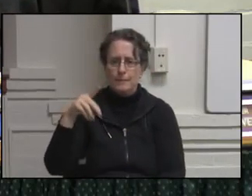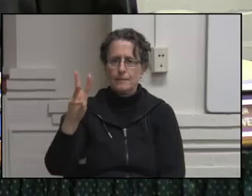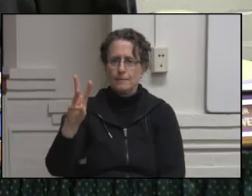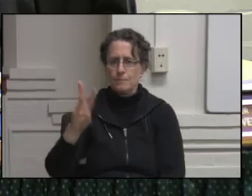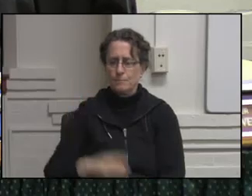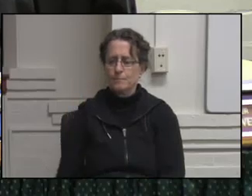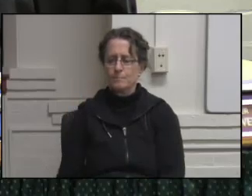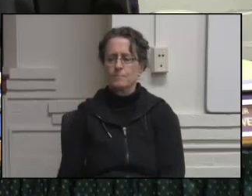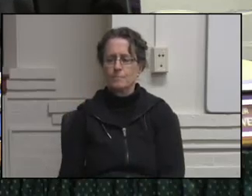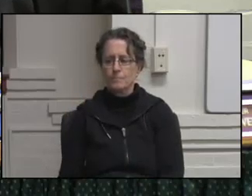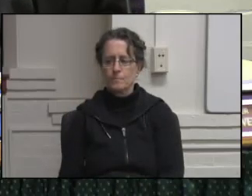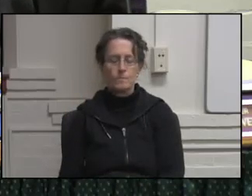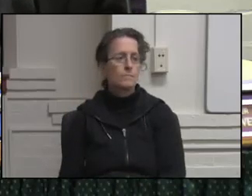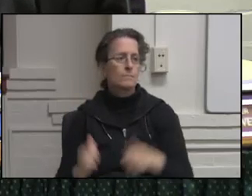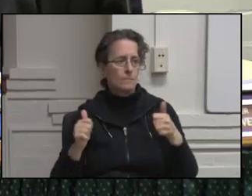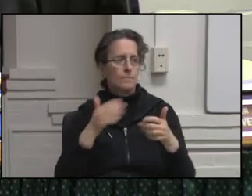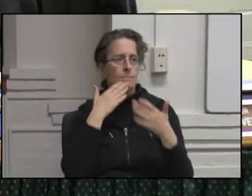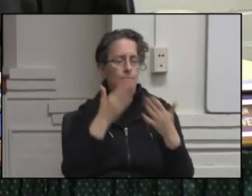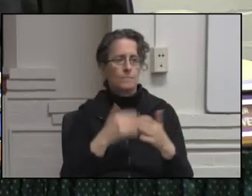Thank you. Thank you, Franz.